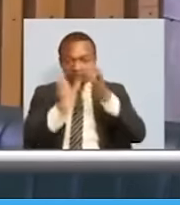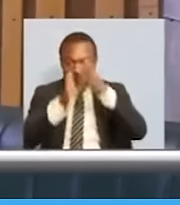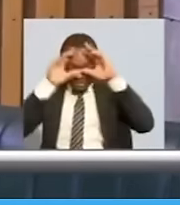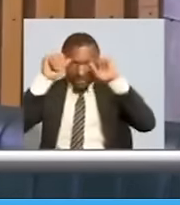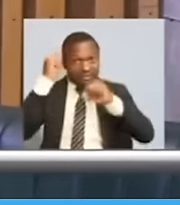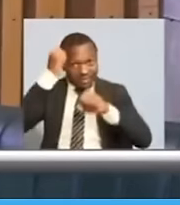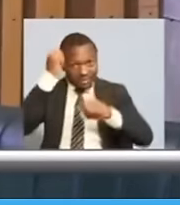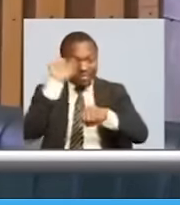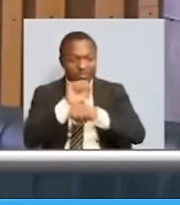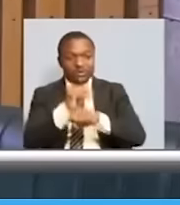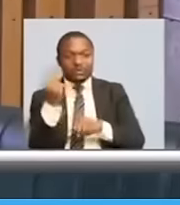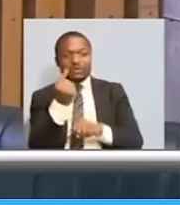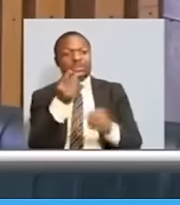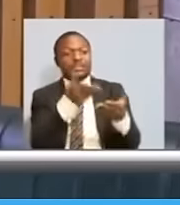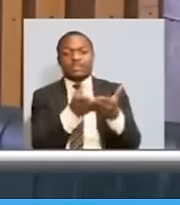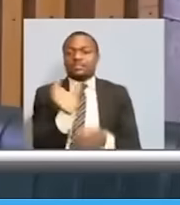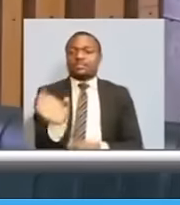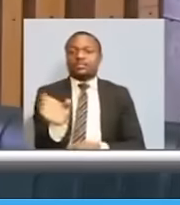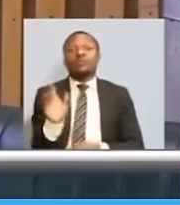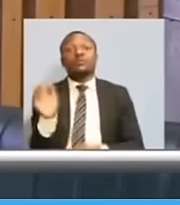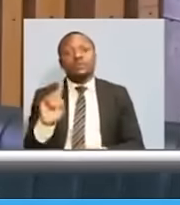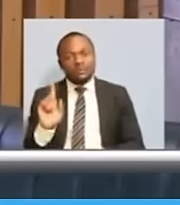only working in this sector where